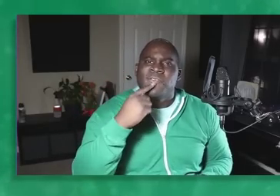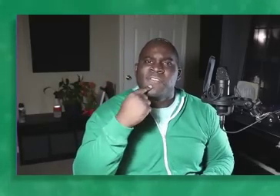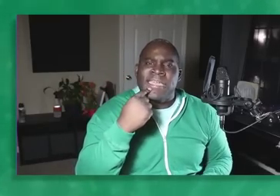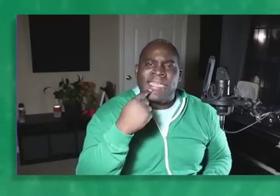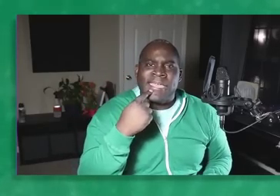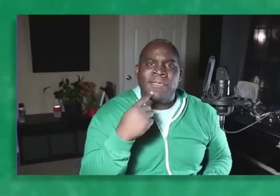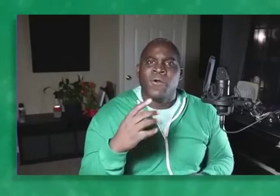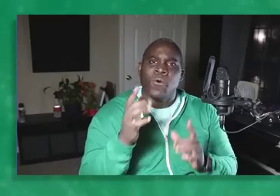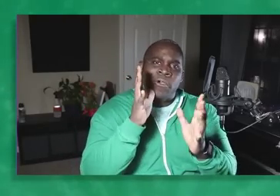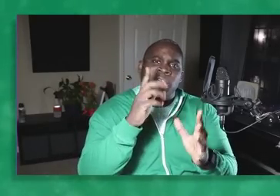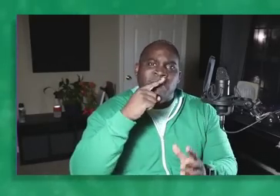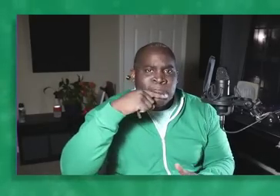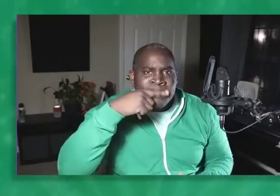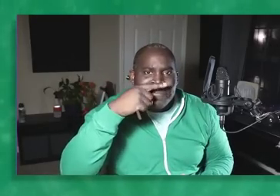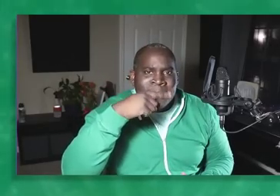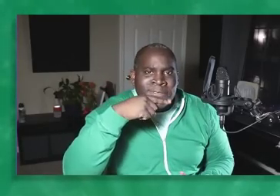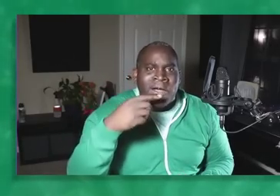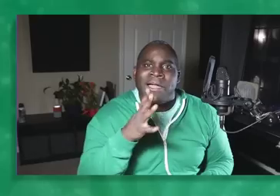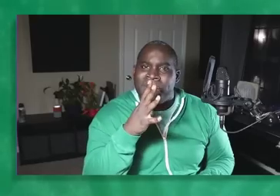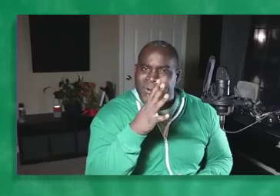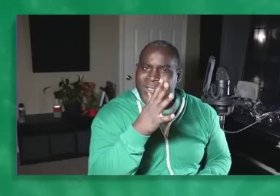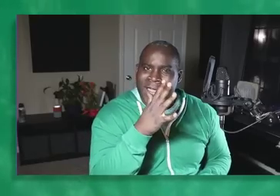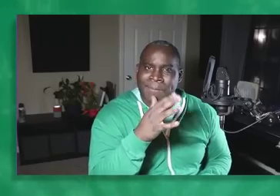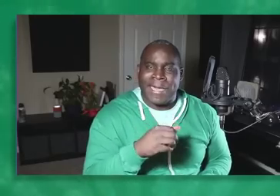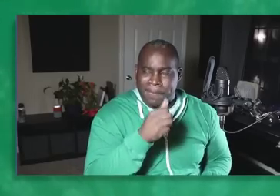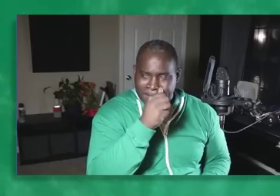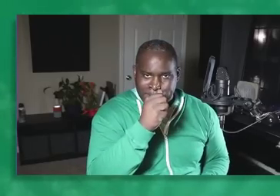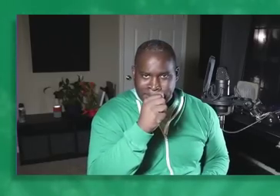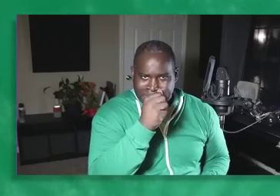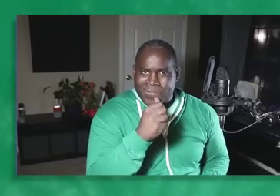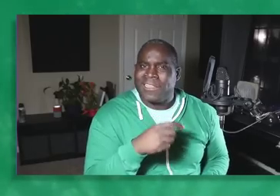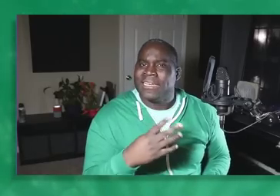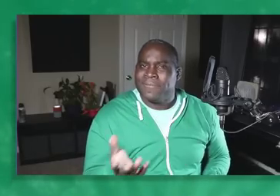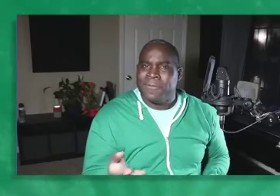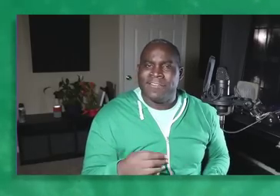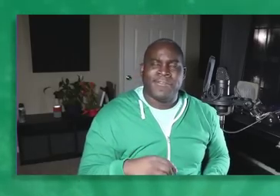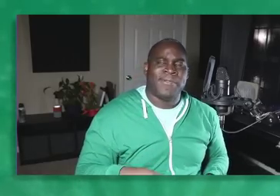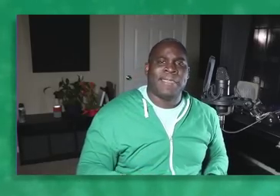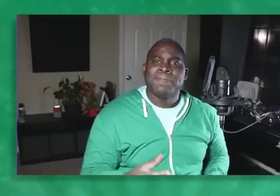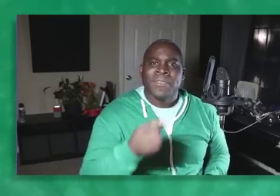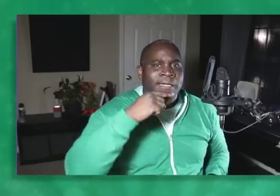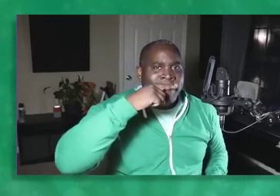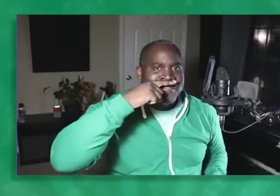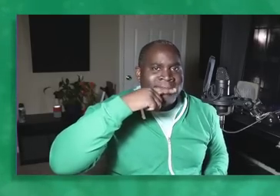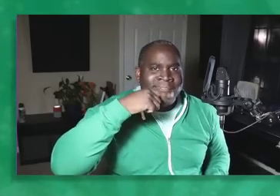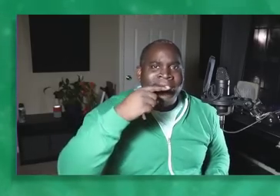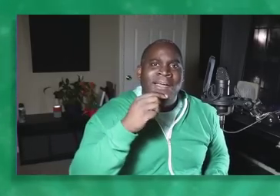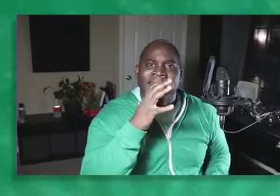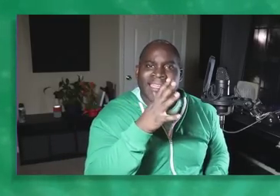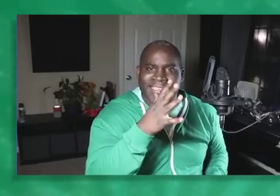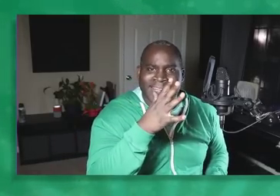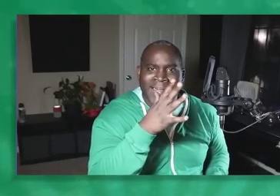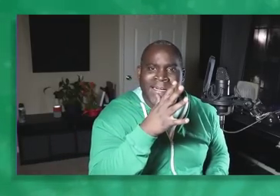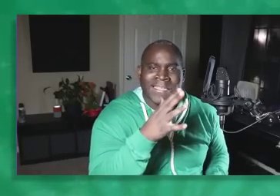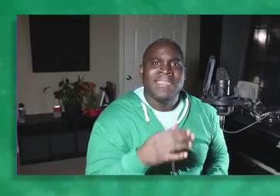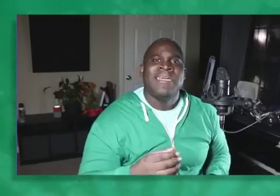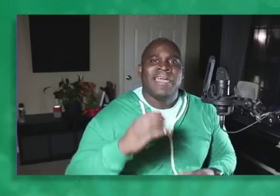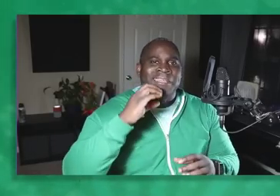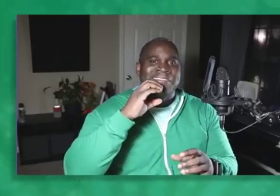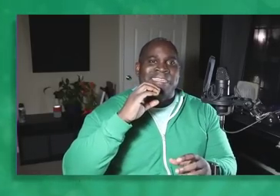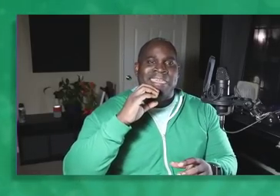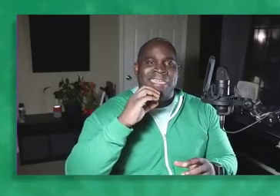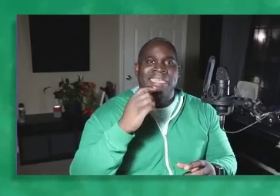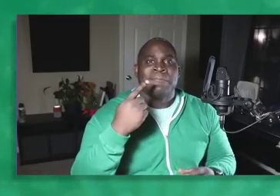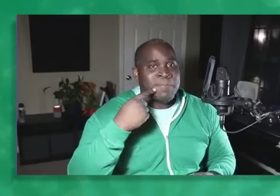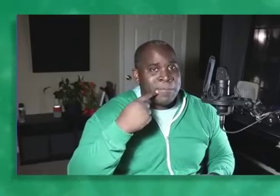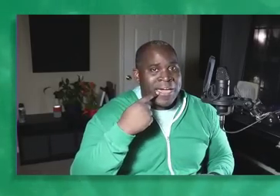why you say or talk or talk about? There's a lot of different ways of doing that. I can say talk, I can say talk, I